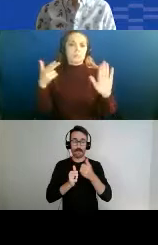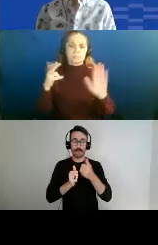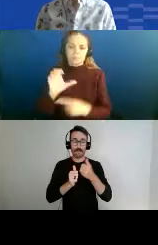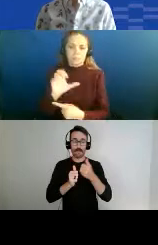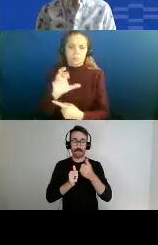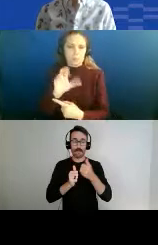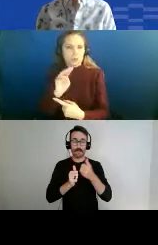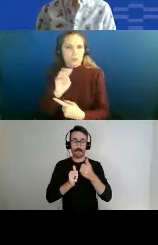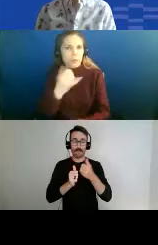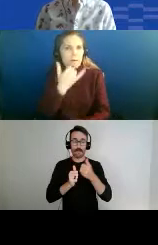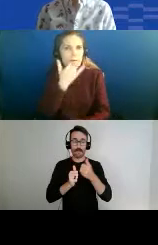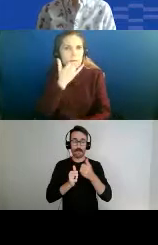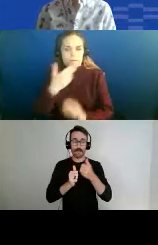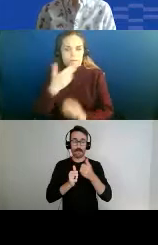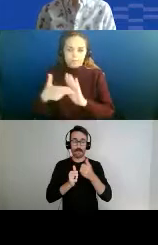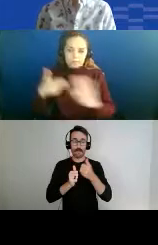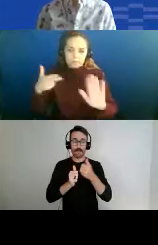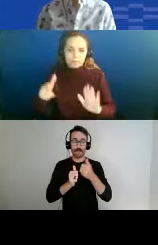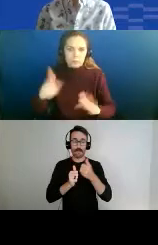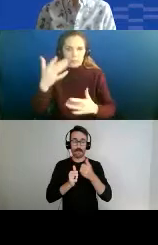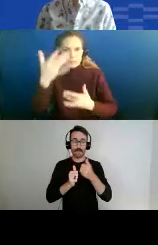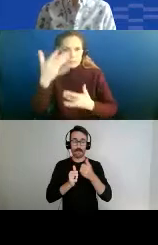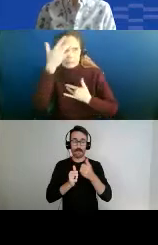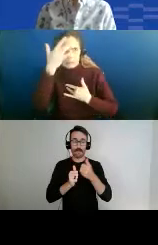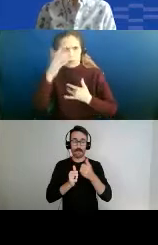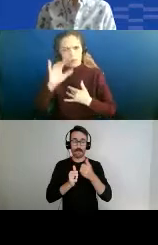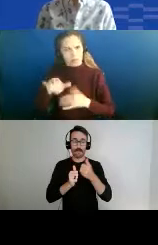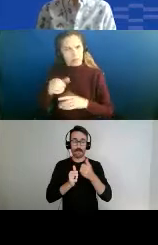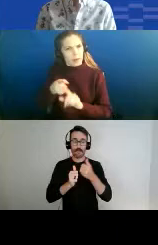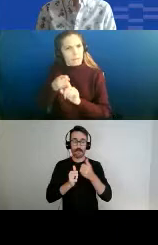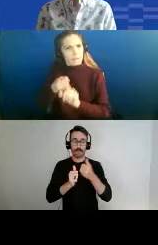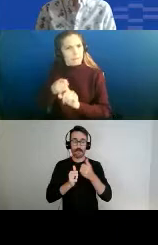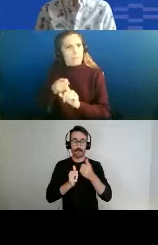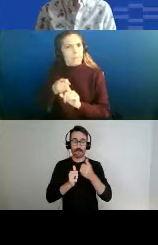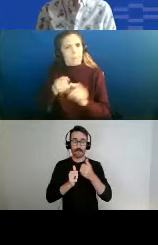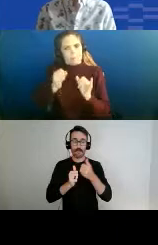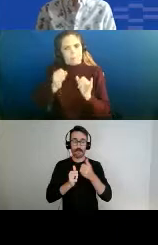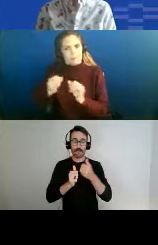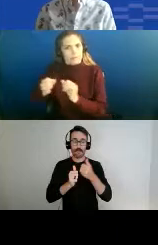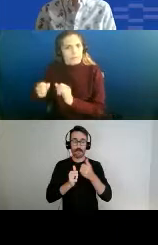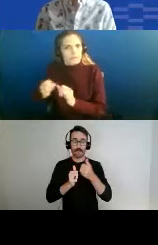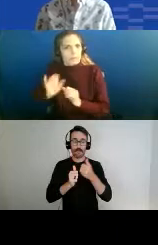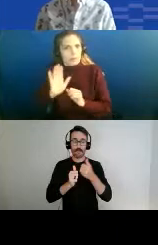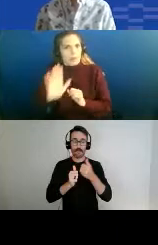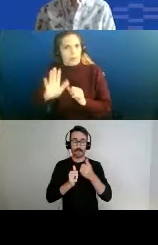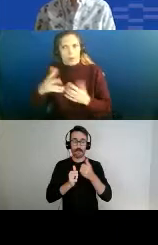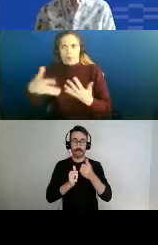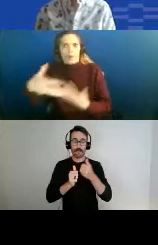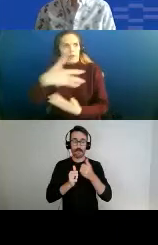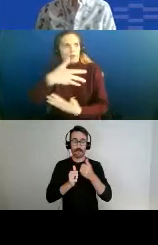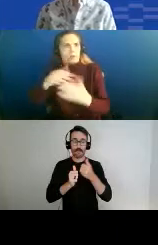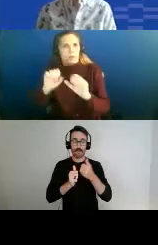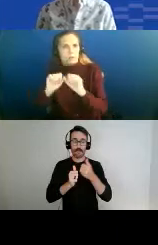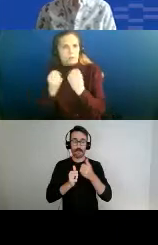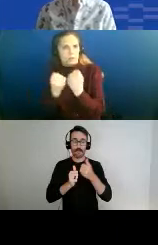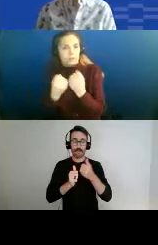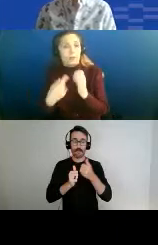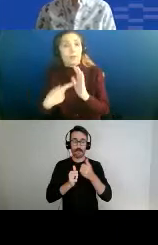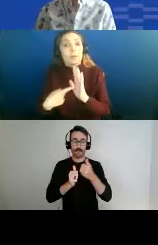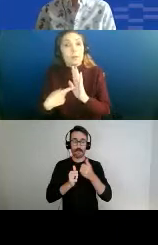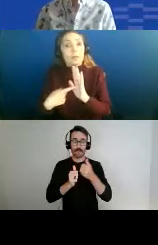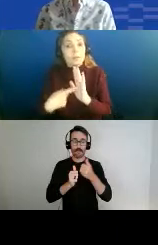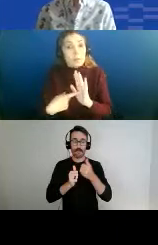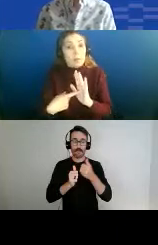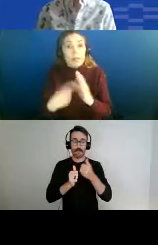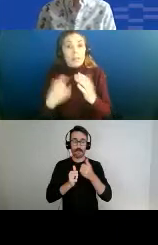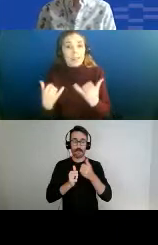impact on individual and societal levels. So for example, older adults today, earlier in life, may have